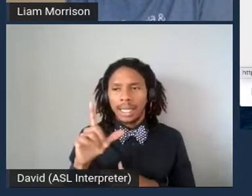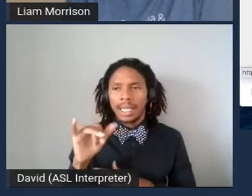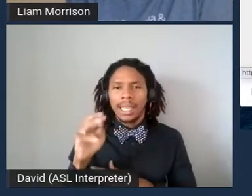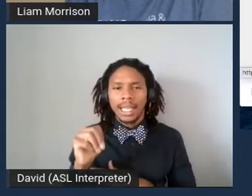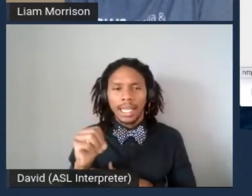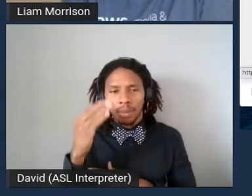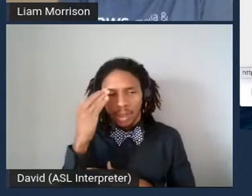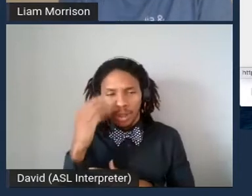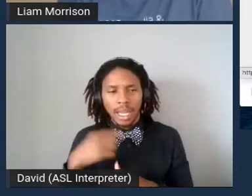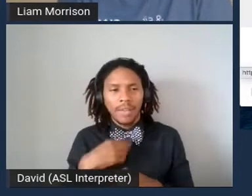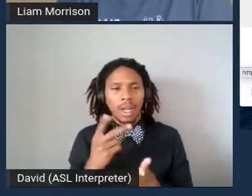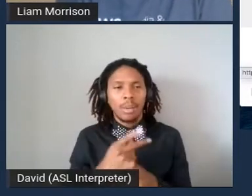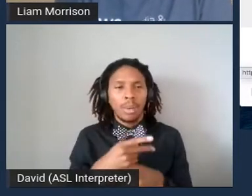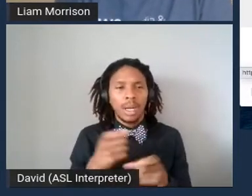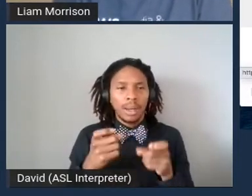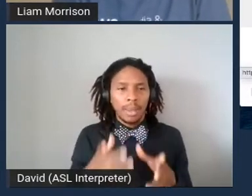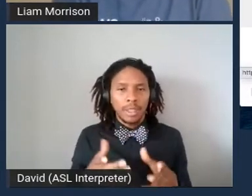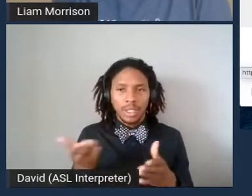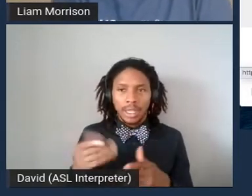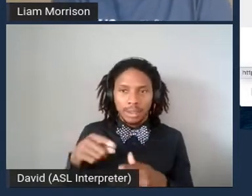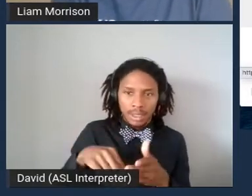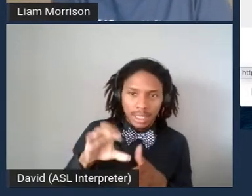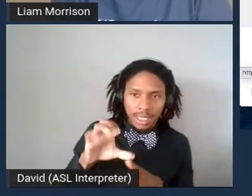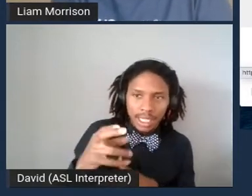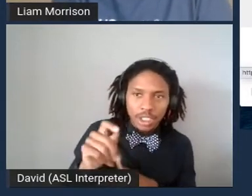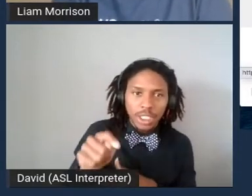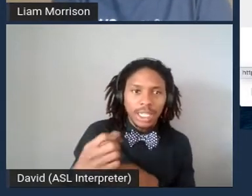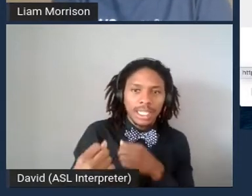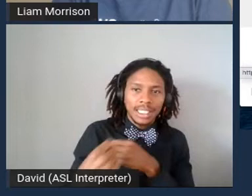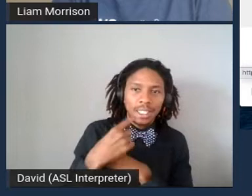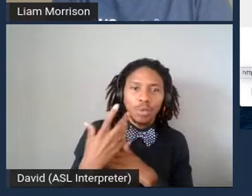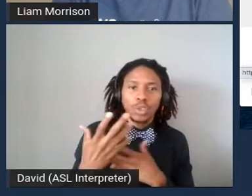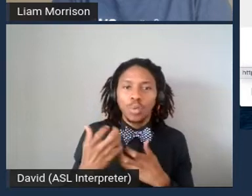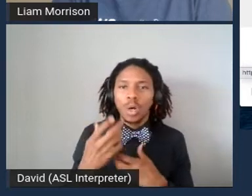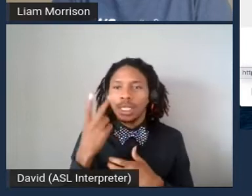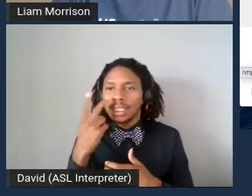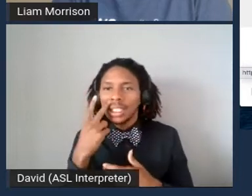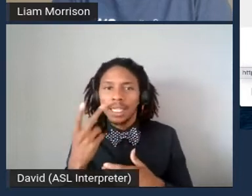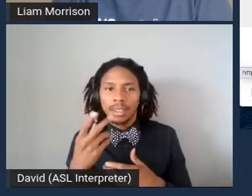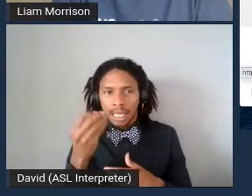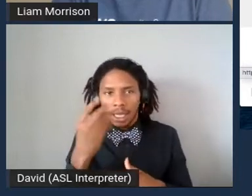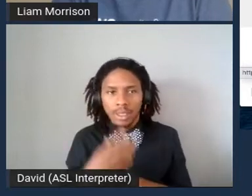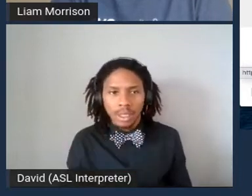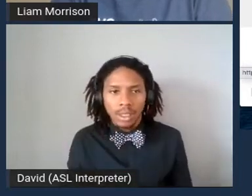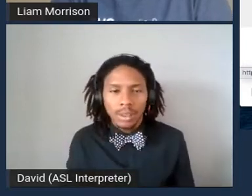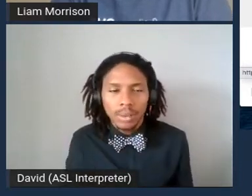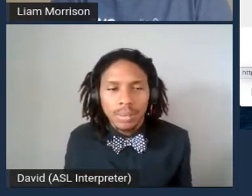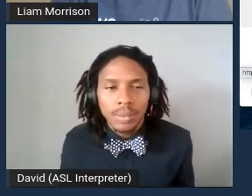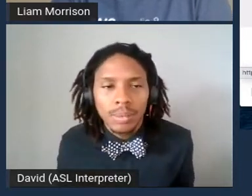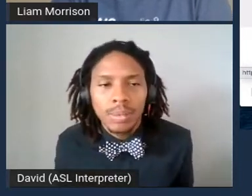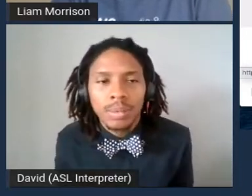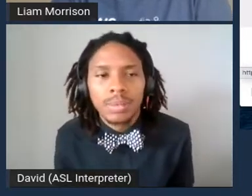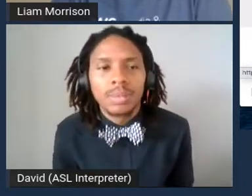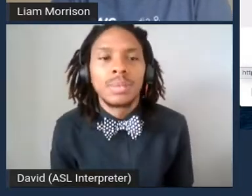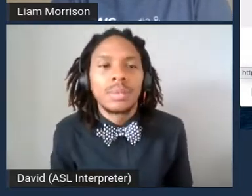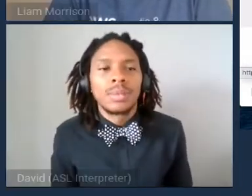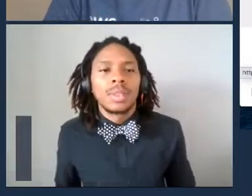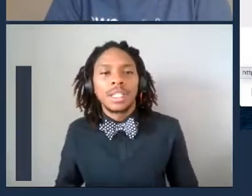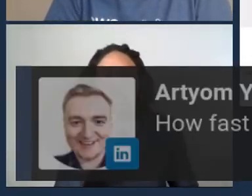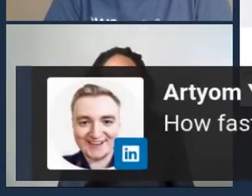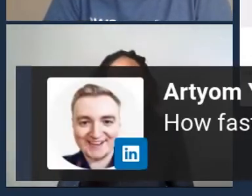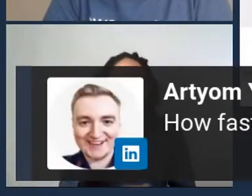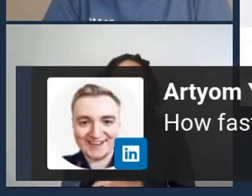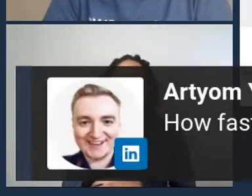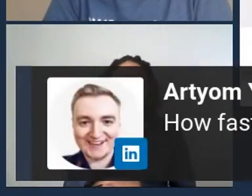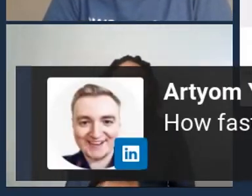actually a product manager here in chat. Send us what you want. Send us what you would like to see here, right? Speaking of chat, Artyom